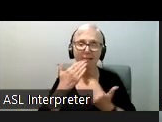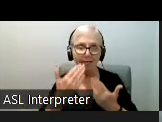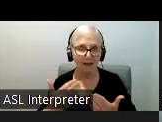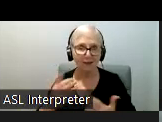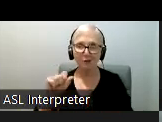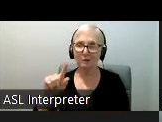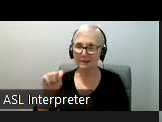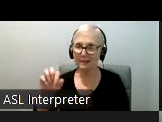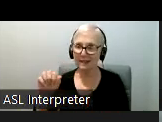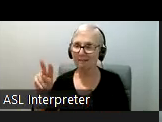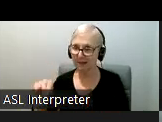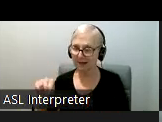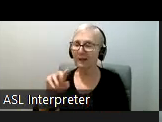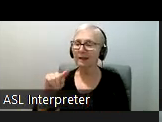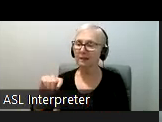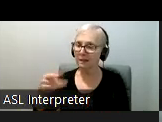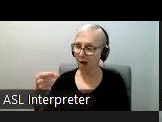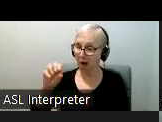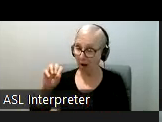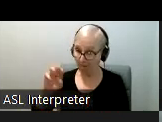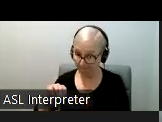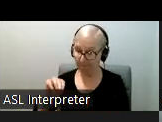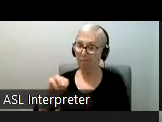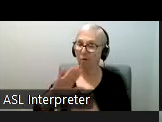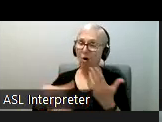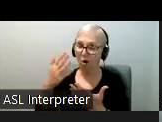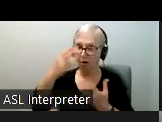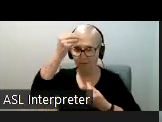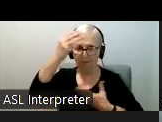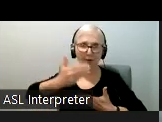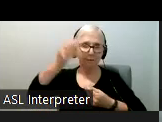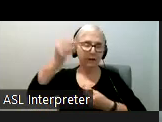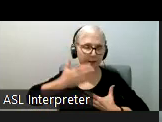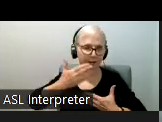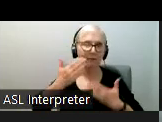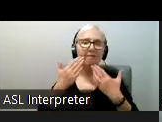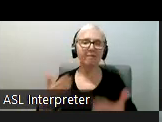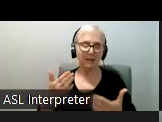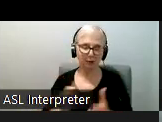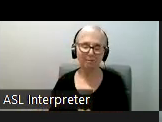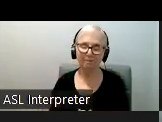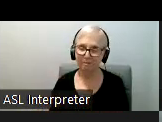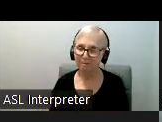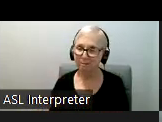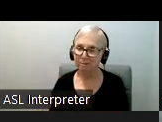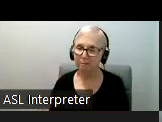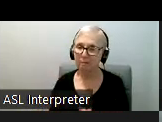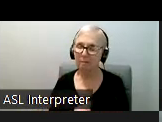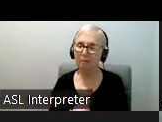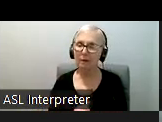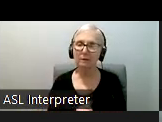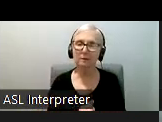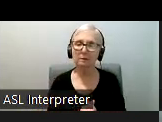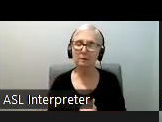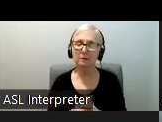and Tom and Stephen for all your awesome information that excites me. So on to that, we